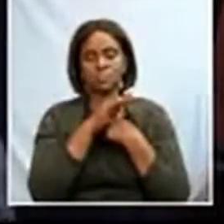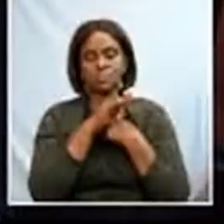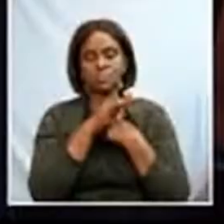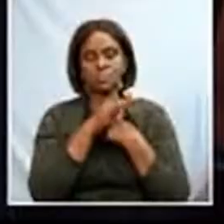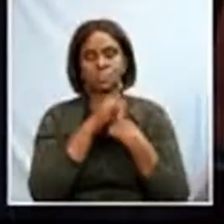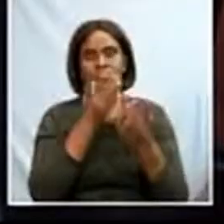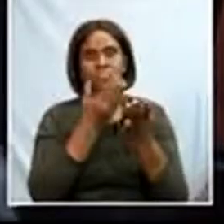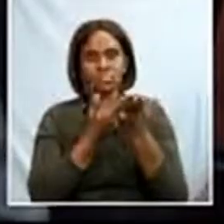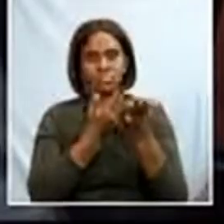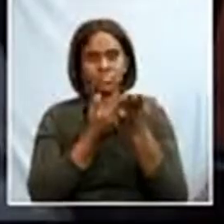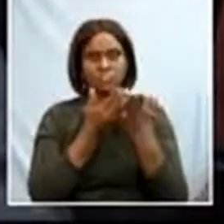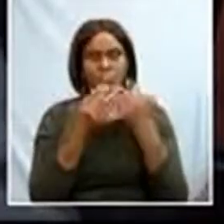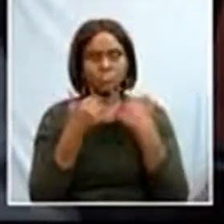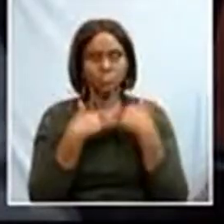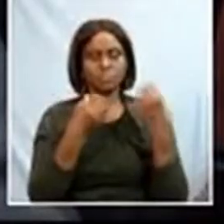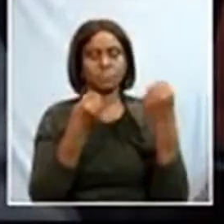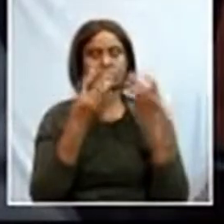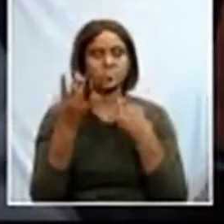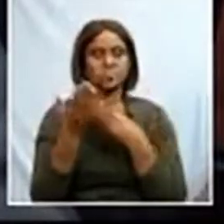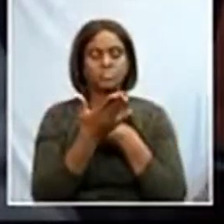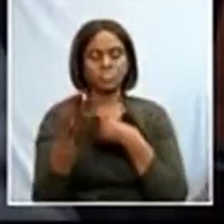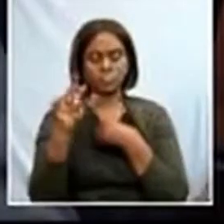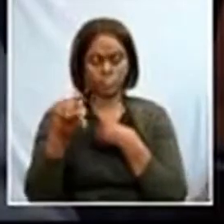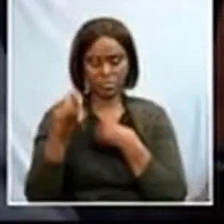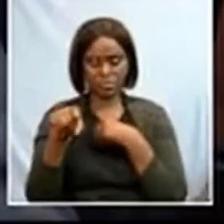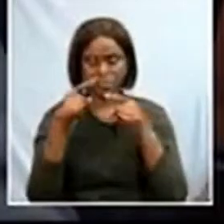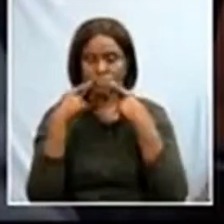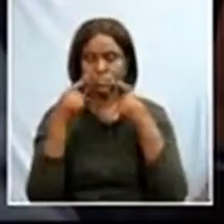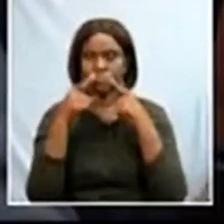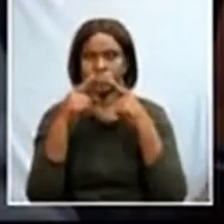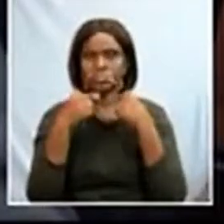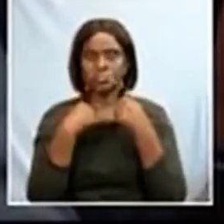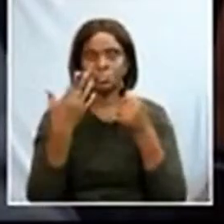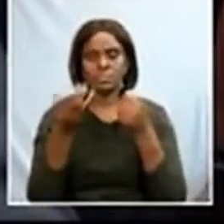Here are the so many demand notices.